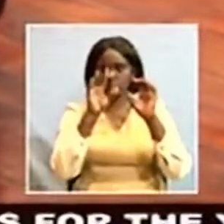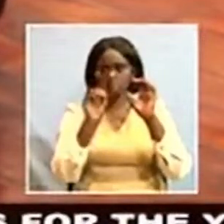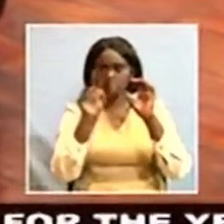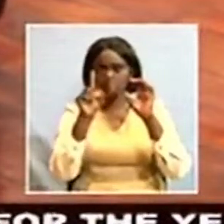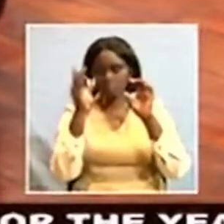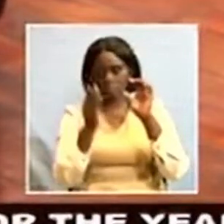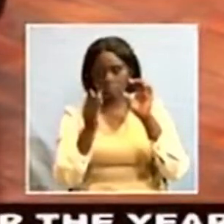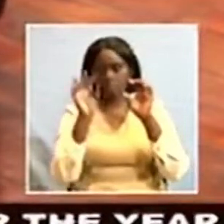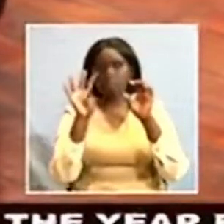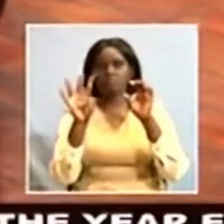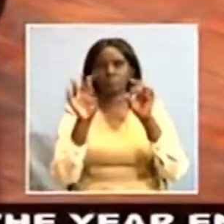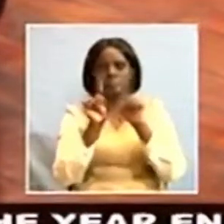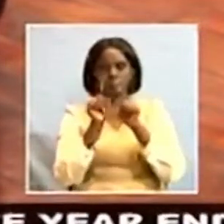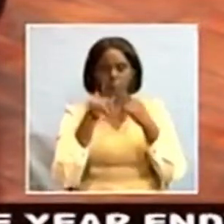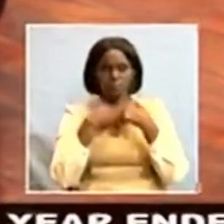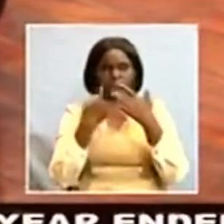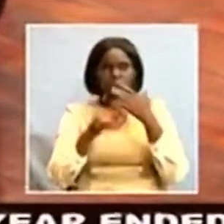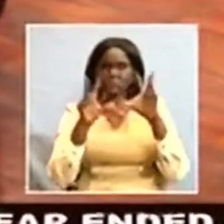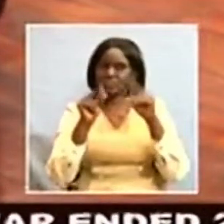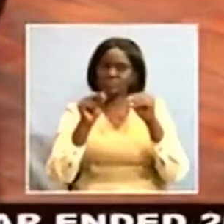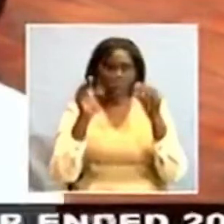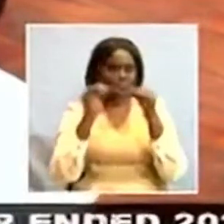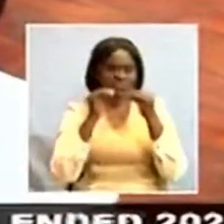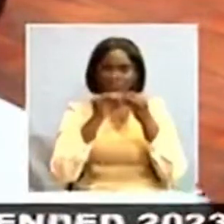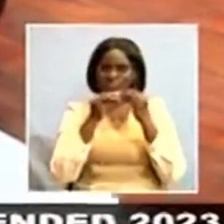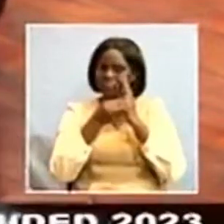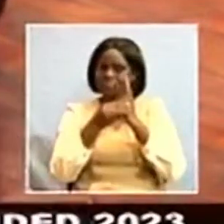LGSC/101/4, and there has been no further guidance.